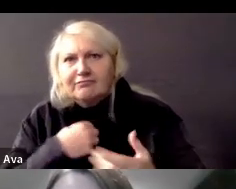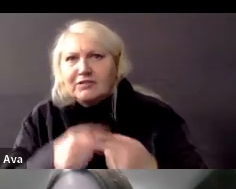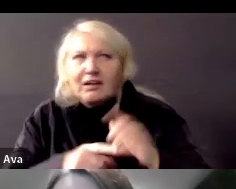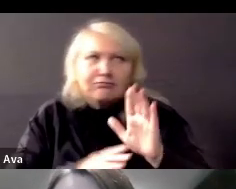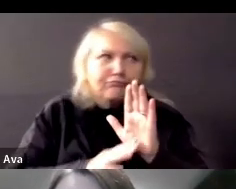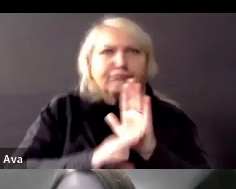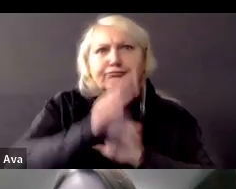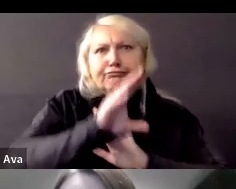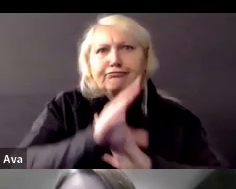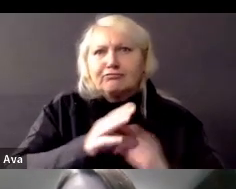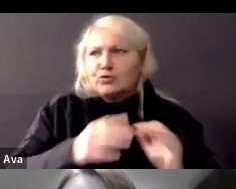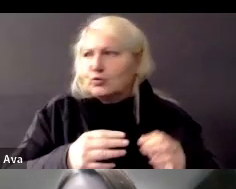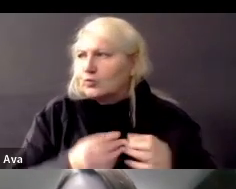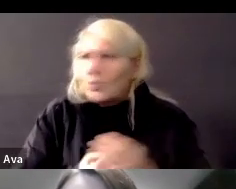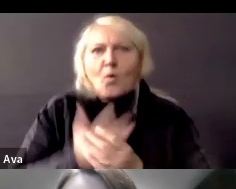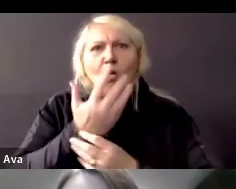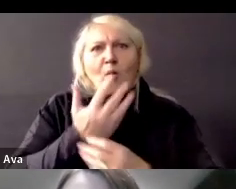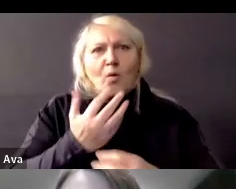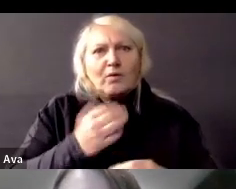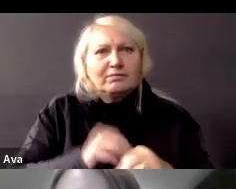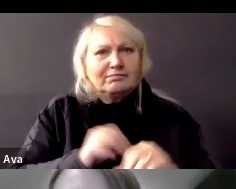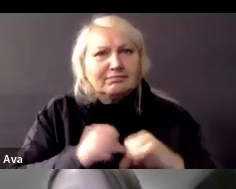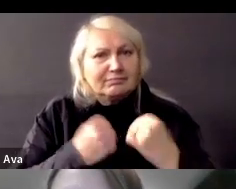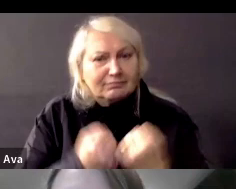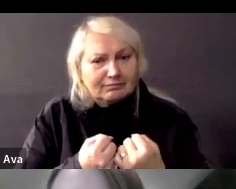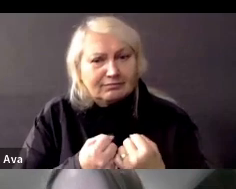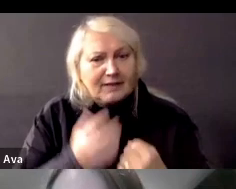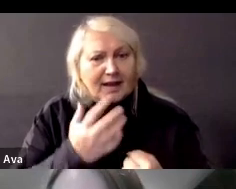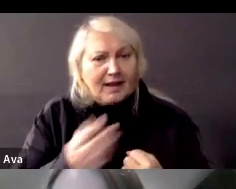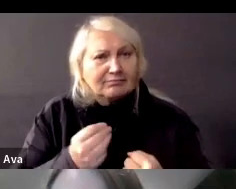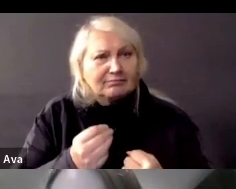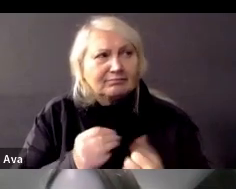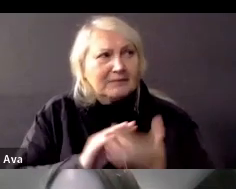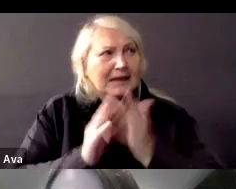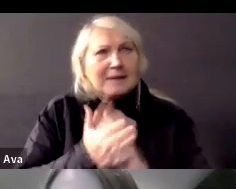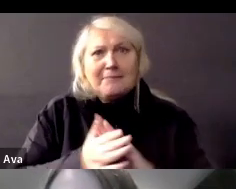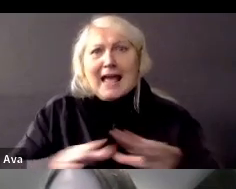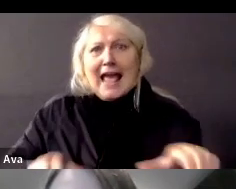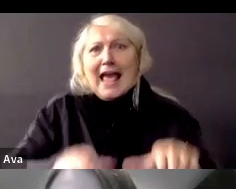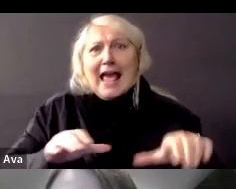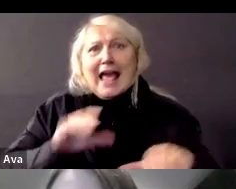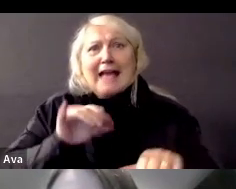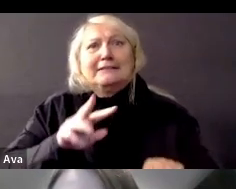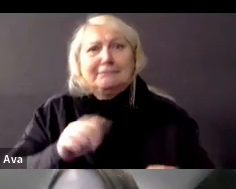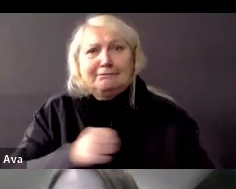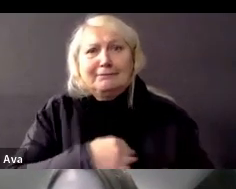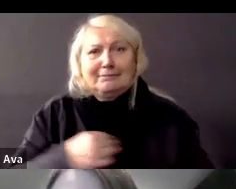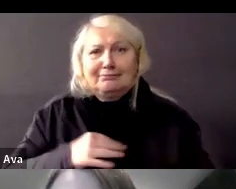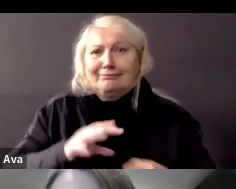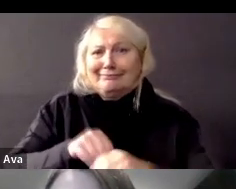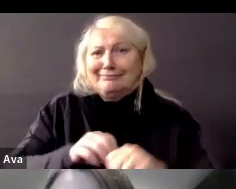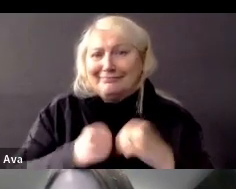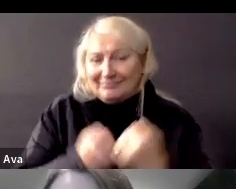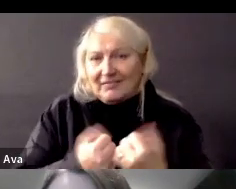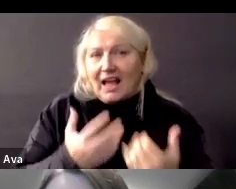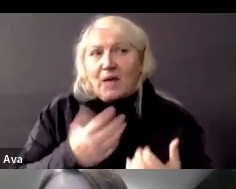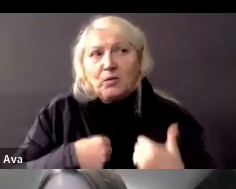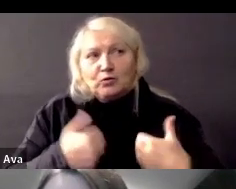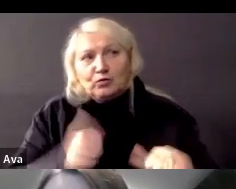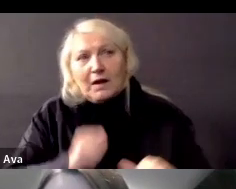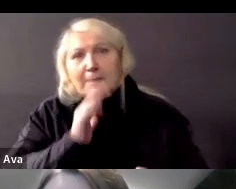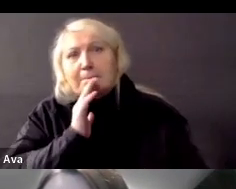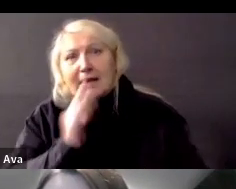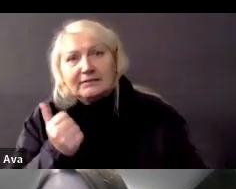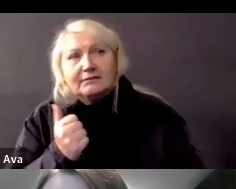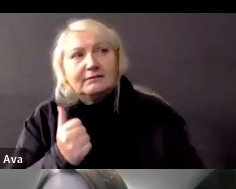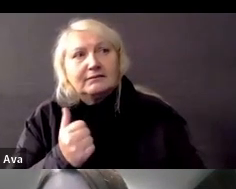society and be active participating members of society who contribute fully to the best of our abilities.